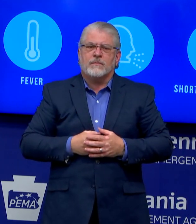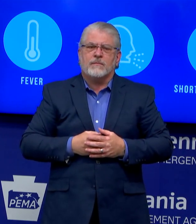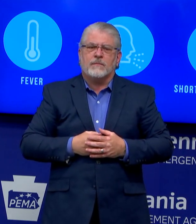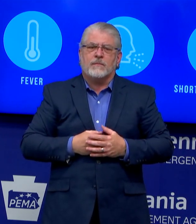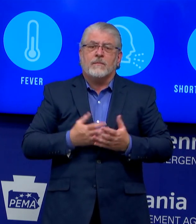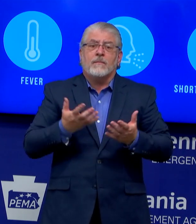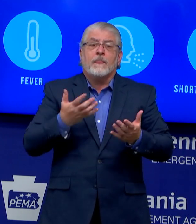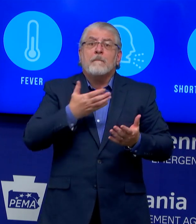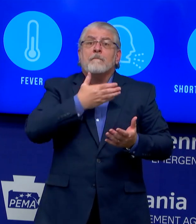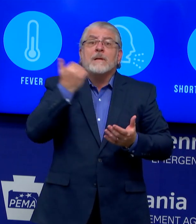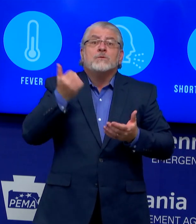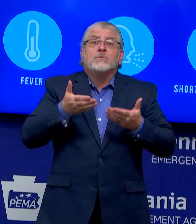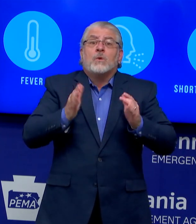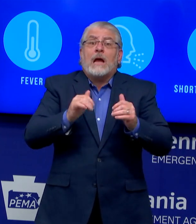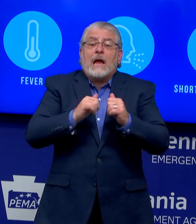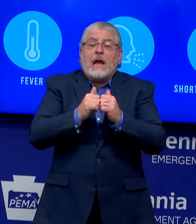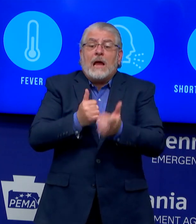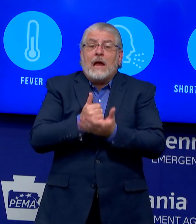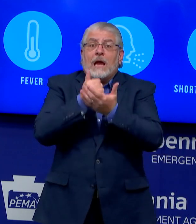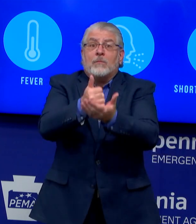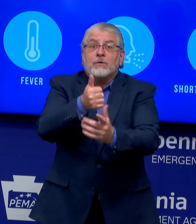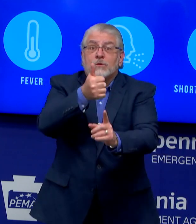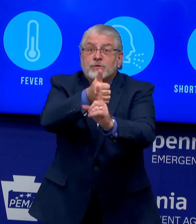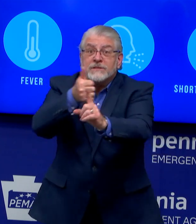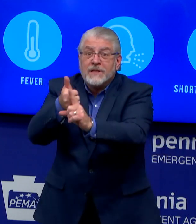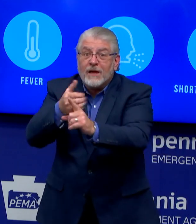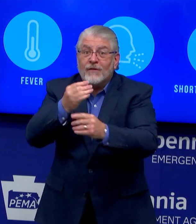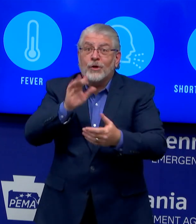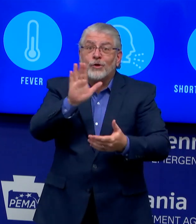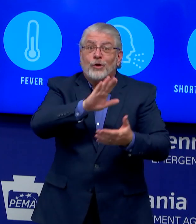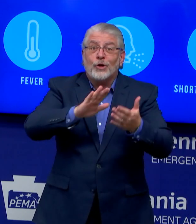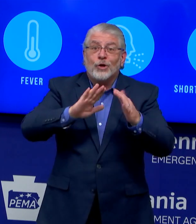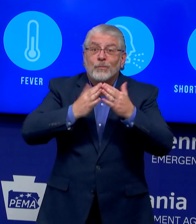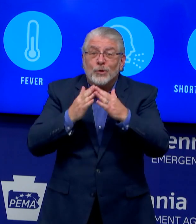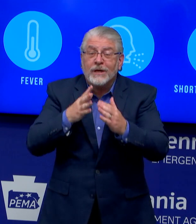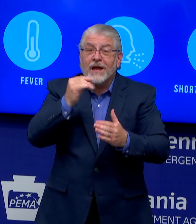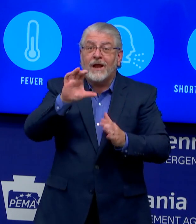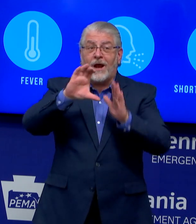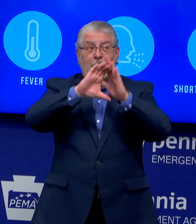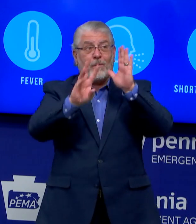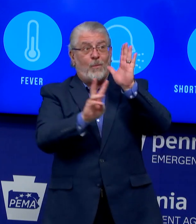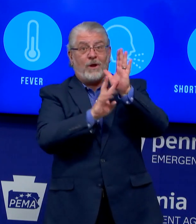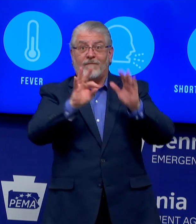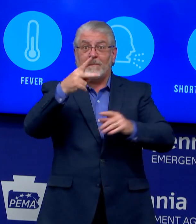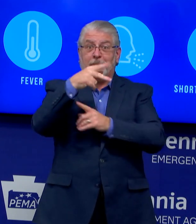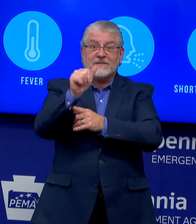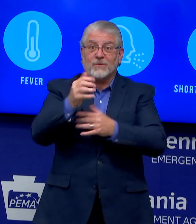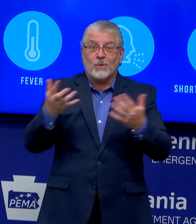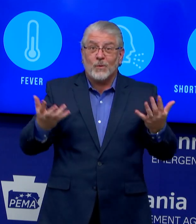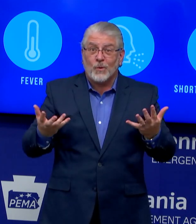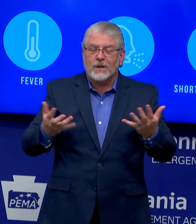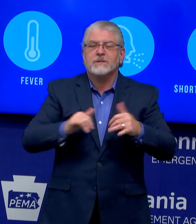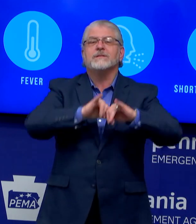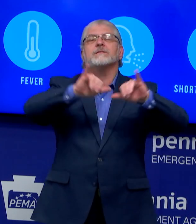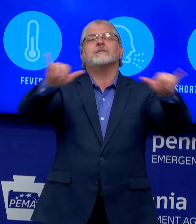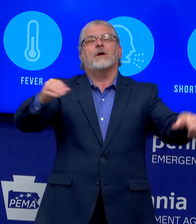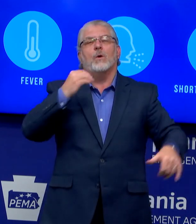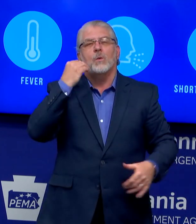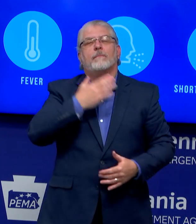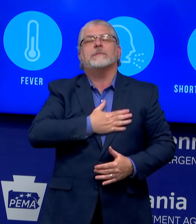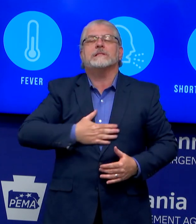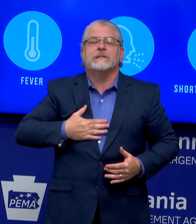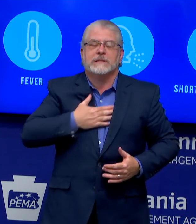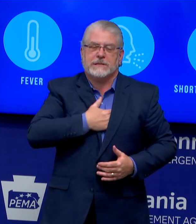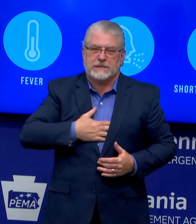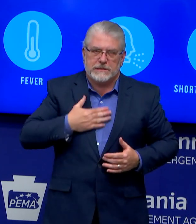Commonwealth right now, please stay home. Thank you. We have another question from WNEP. You stated